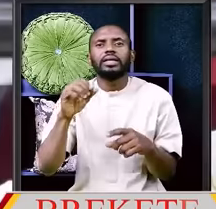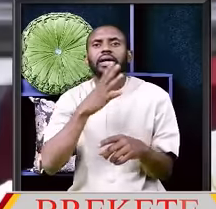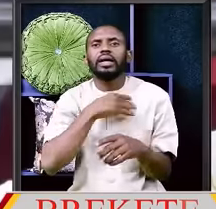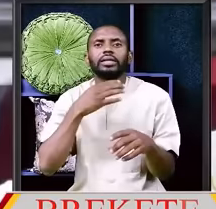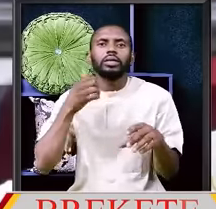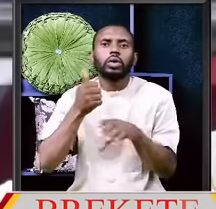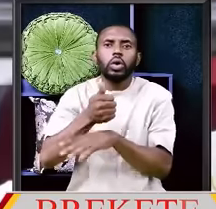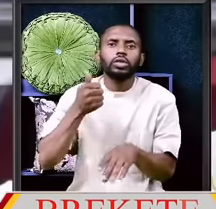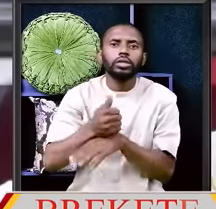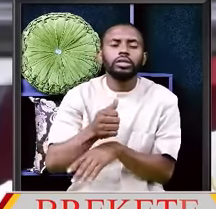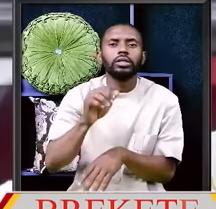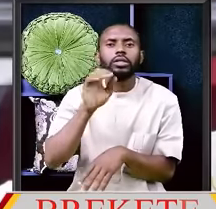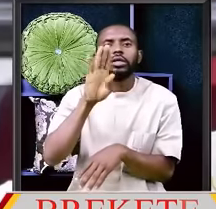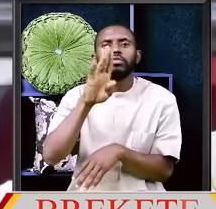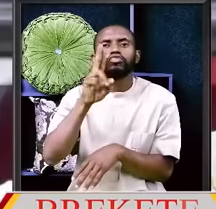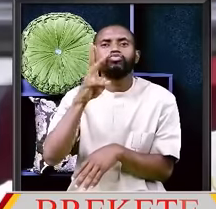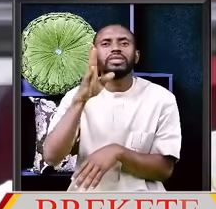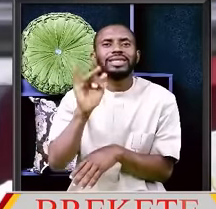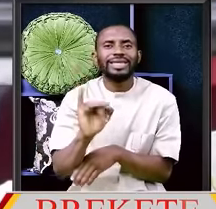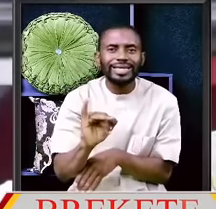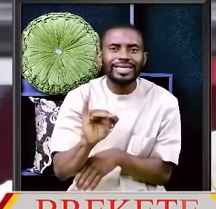women.